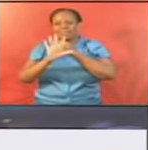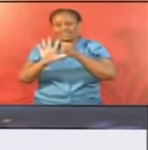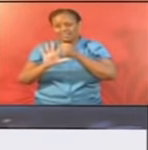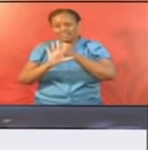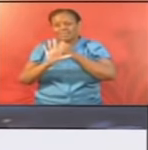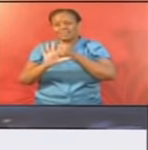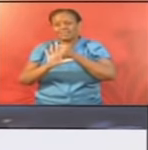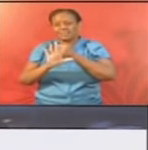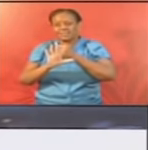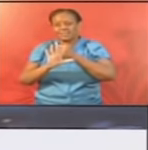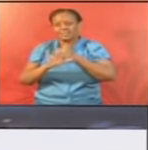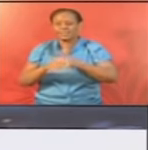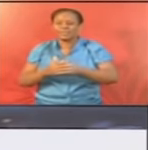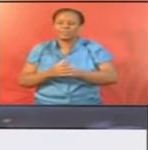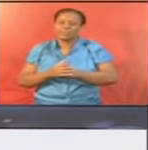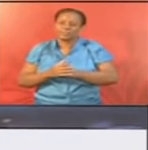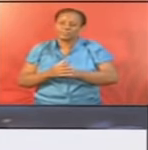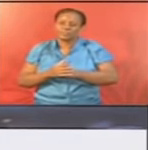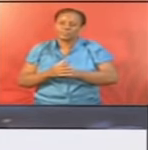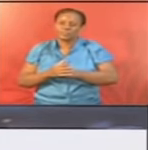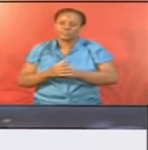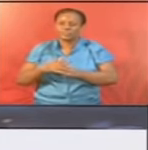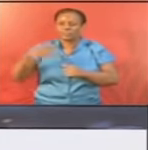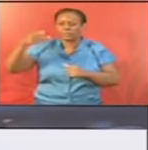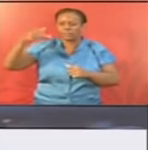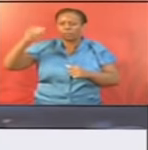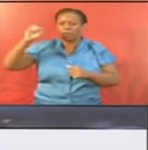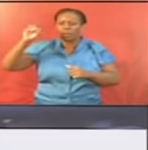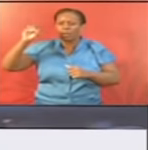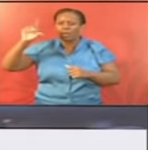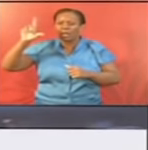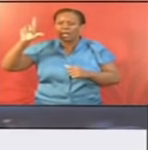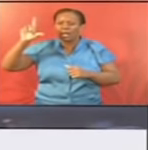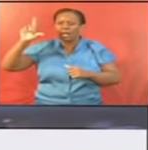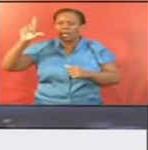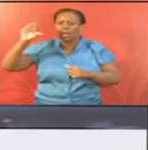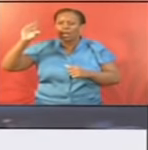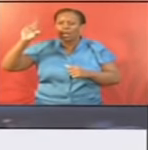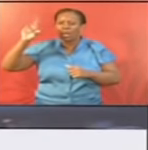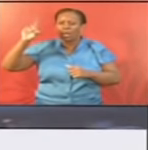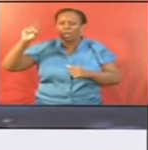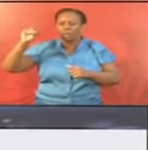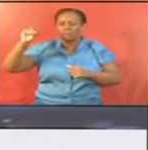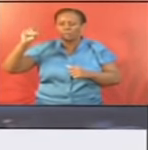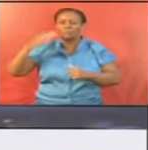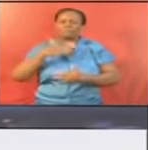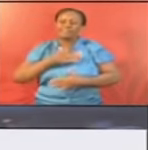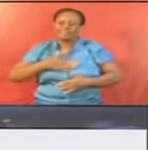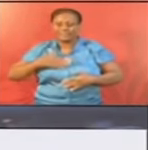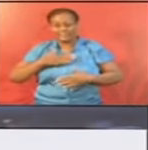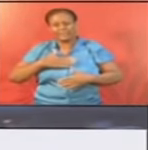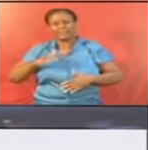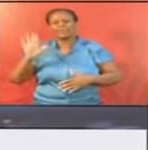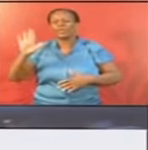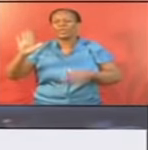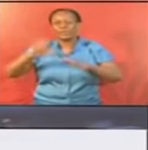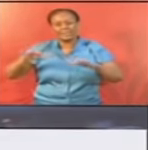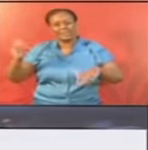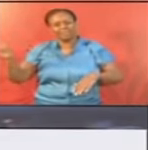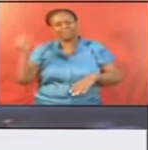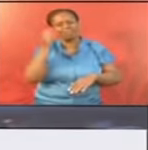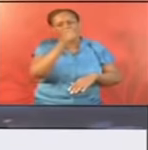vaccines. Polio is an example. Please take your children to the health center. Please ensure your children